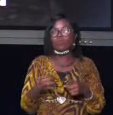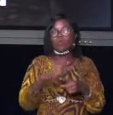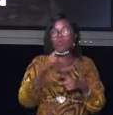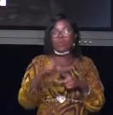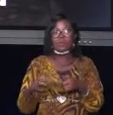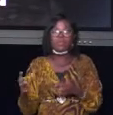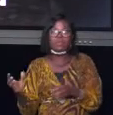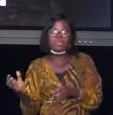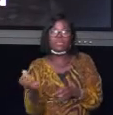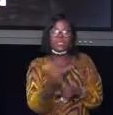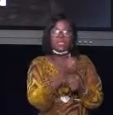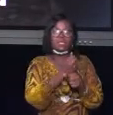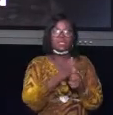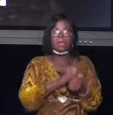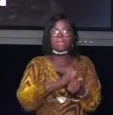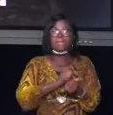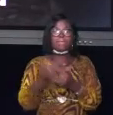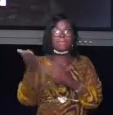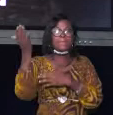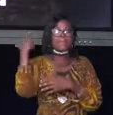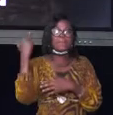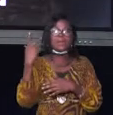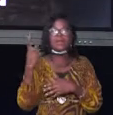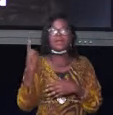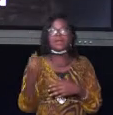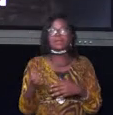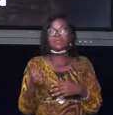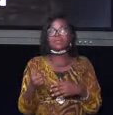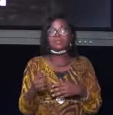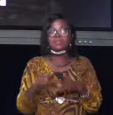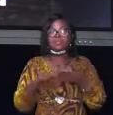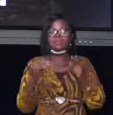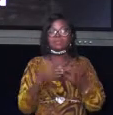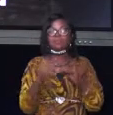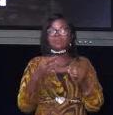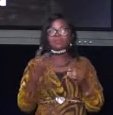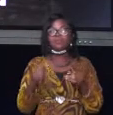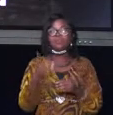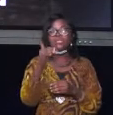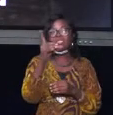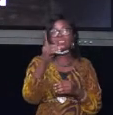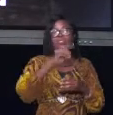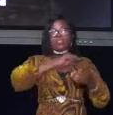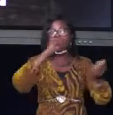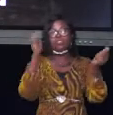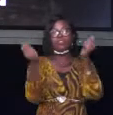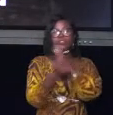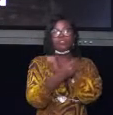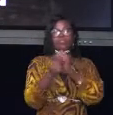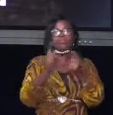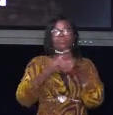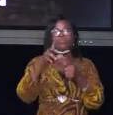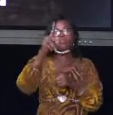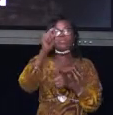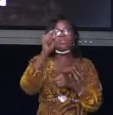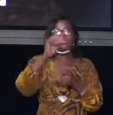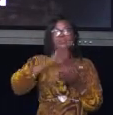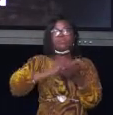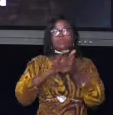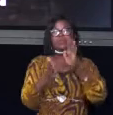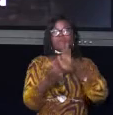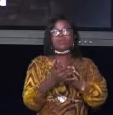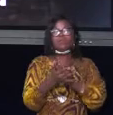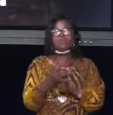When it's about taking the past tense, the D changes to T, and